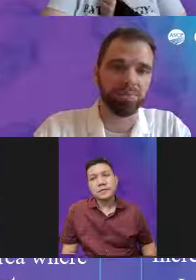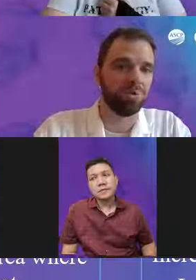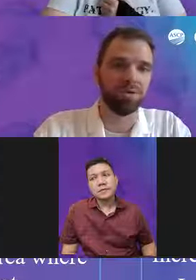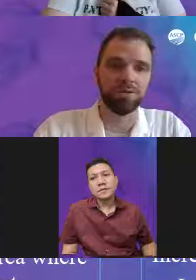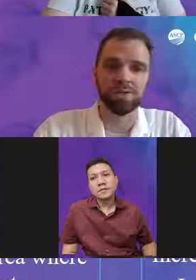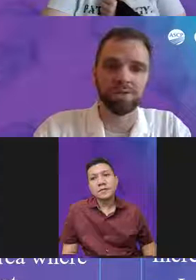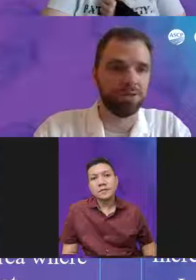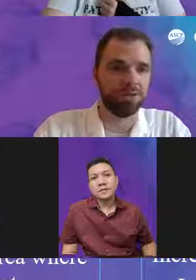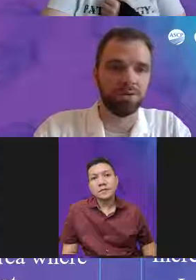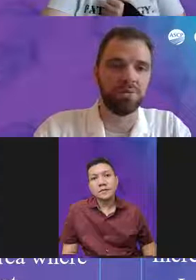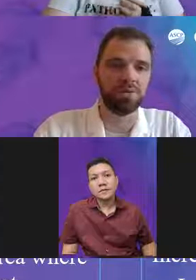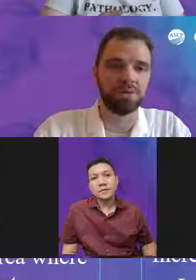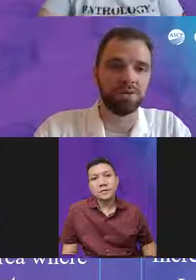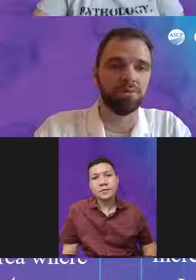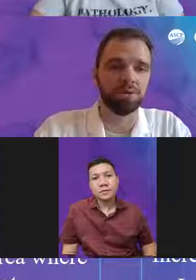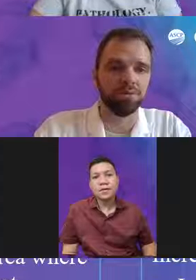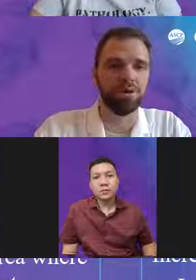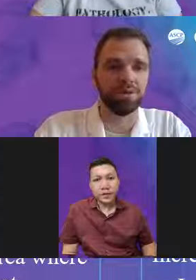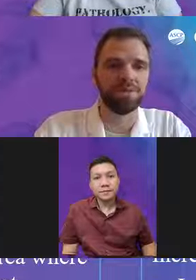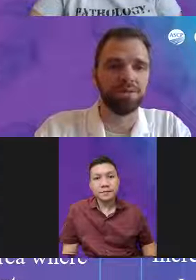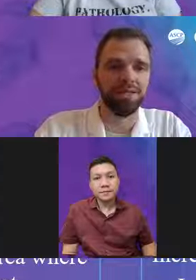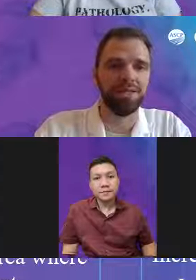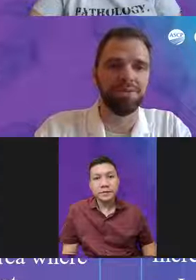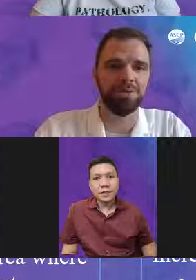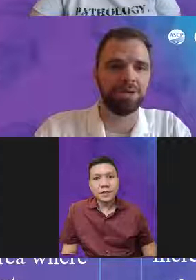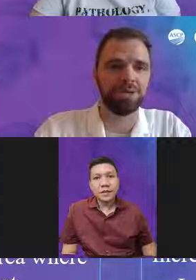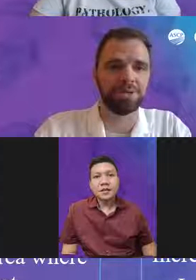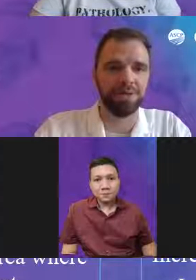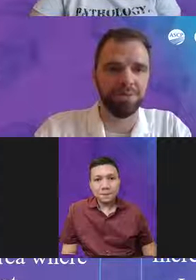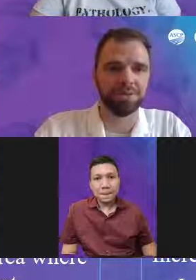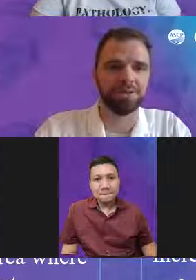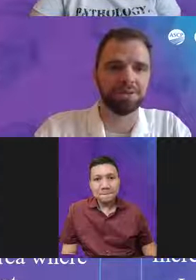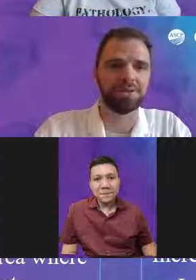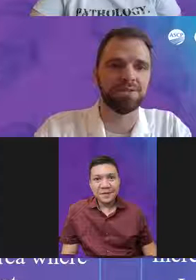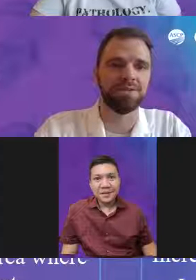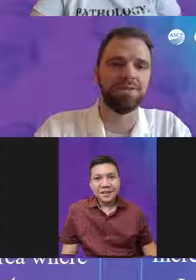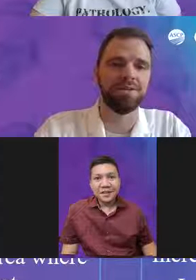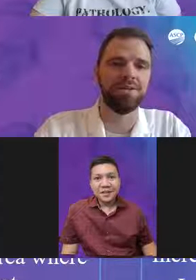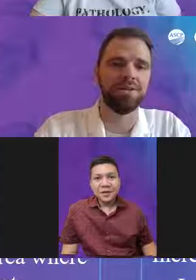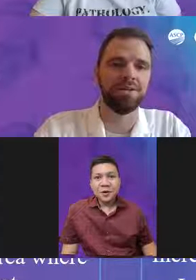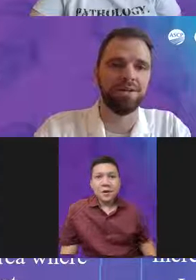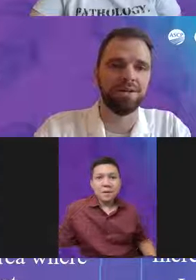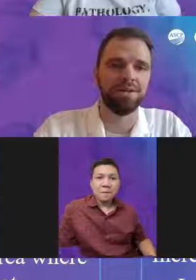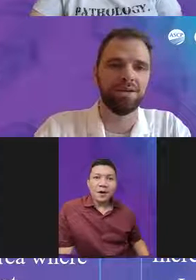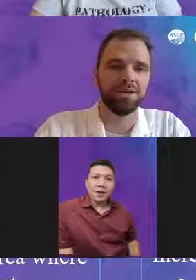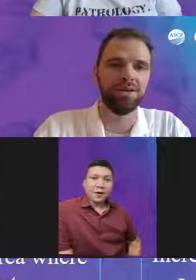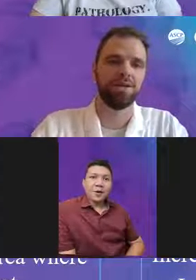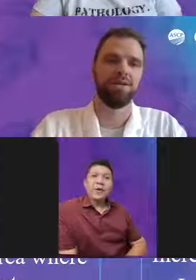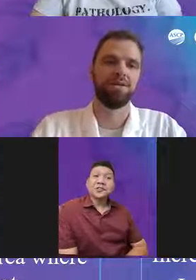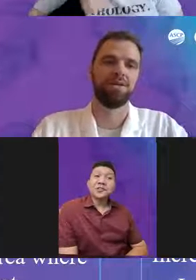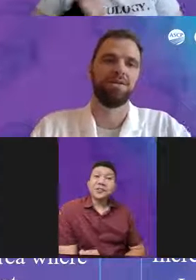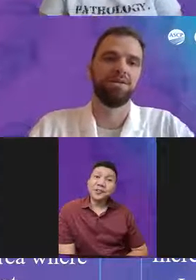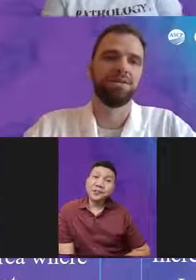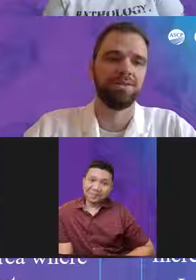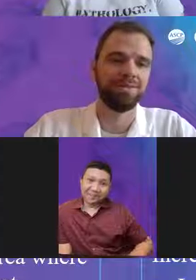anything abnormal, or just to know the normal. So we're always going to be needed, no matter how much automation there is. Absolutely.